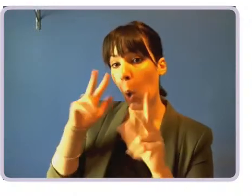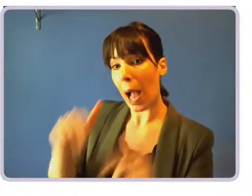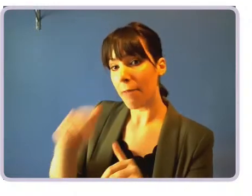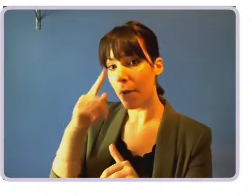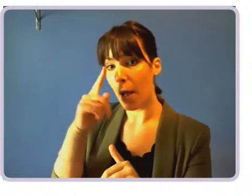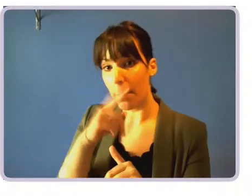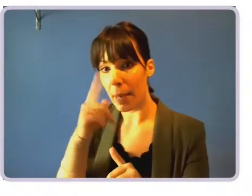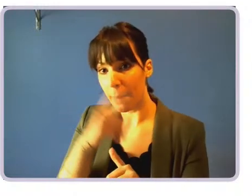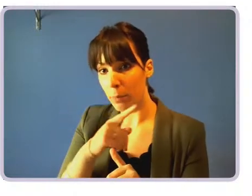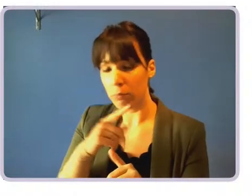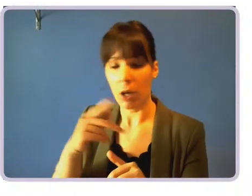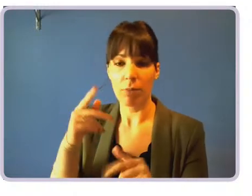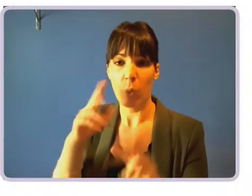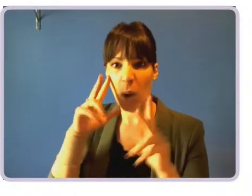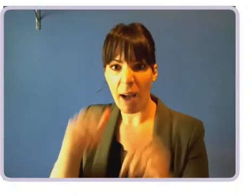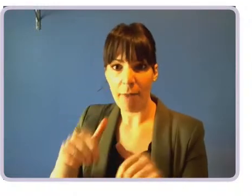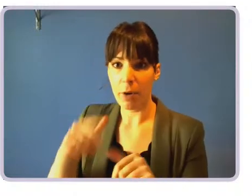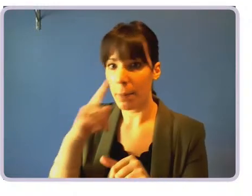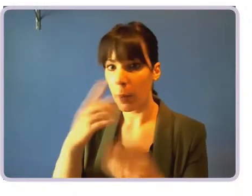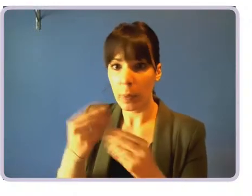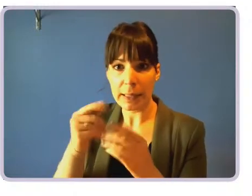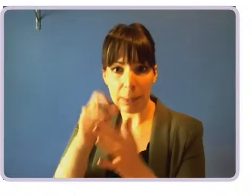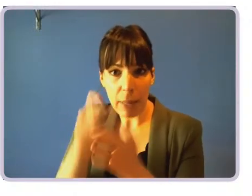early. Sounds simple enough.